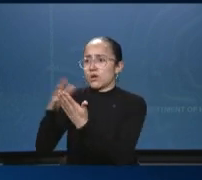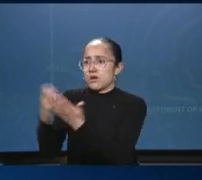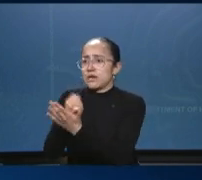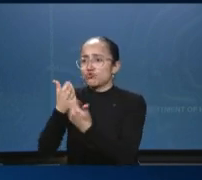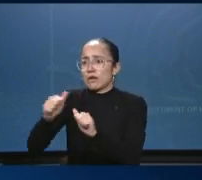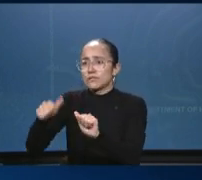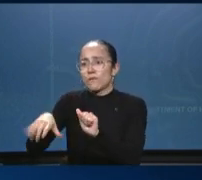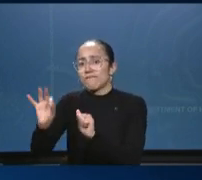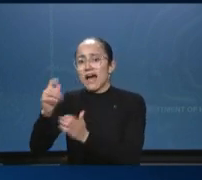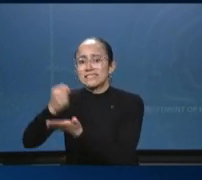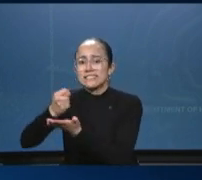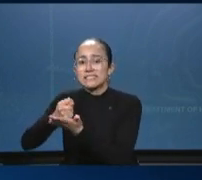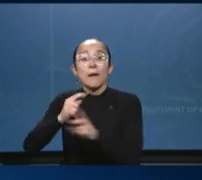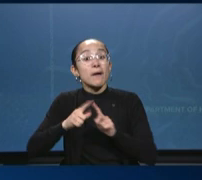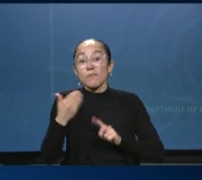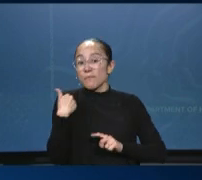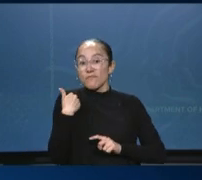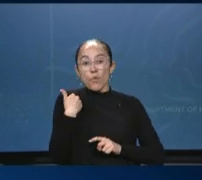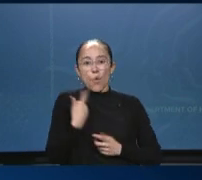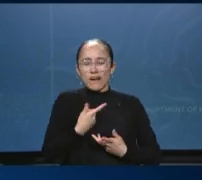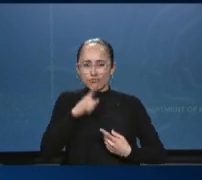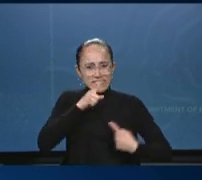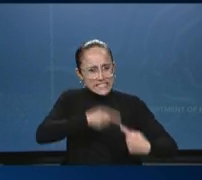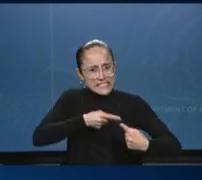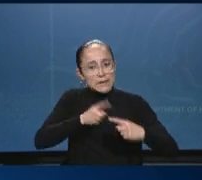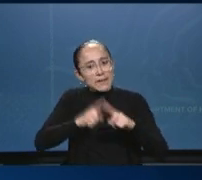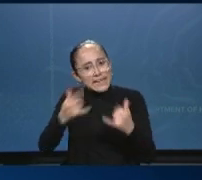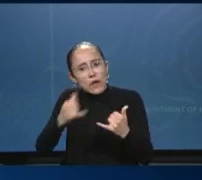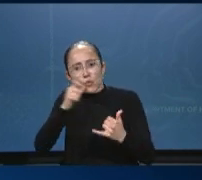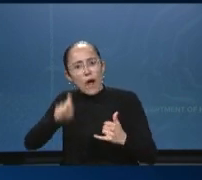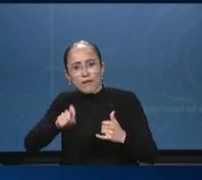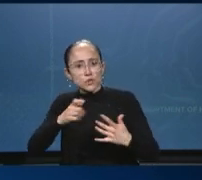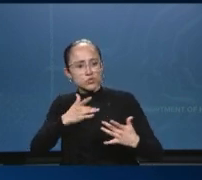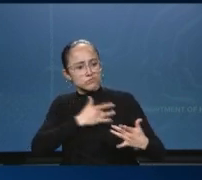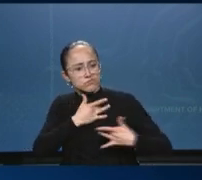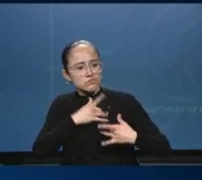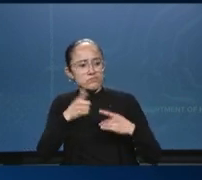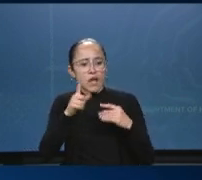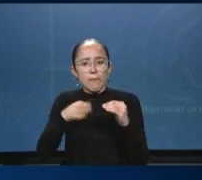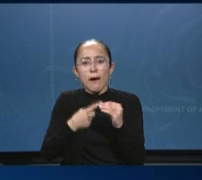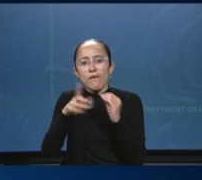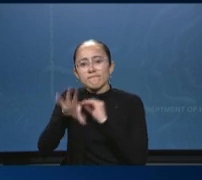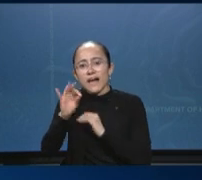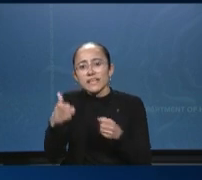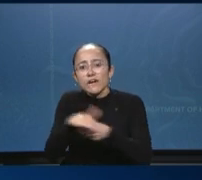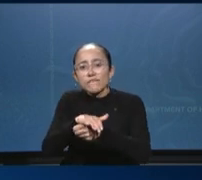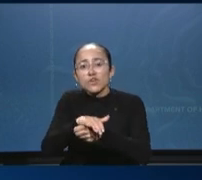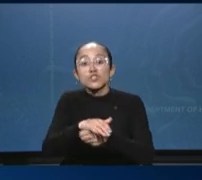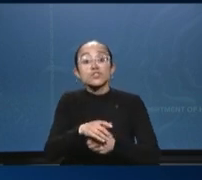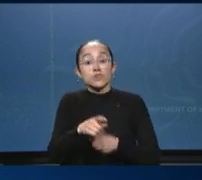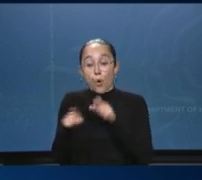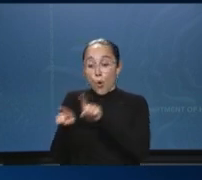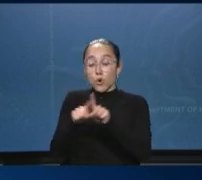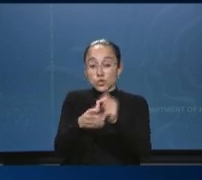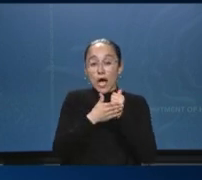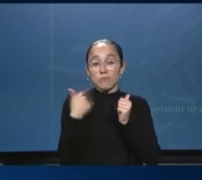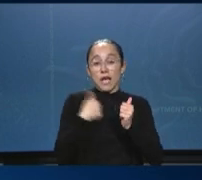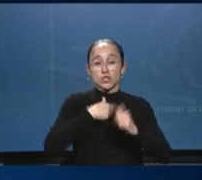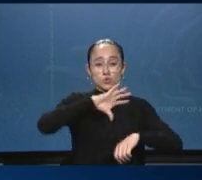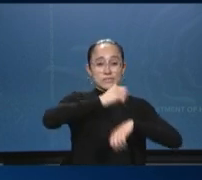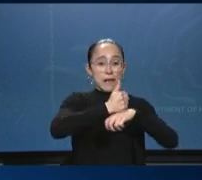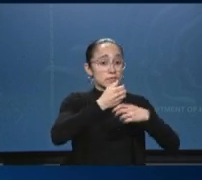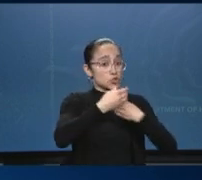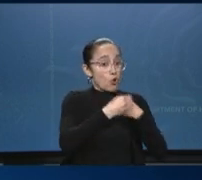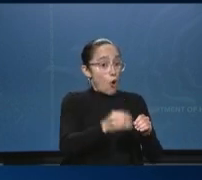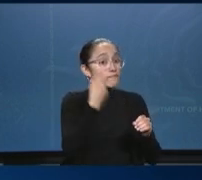whether or not they had coverage. It also helped us establish an office at SAMHSA, an office for behavioral health equity. The